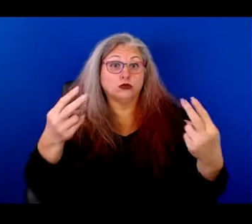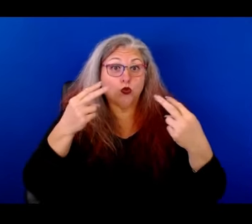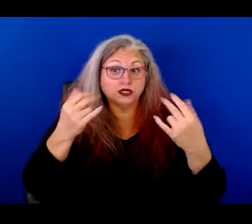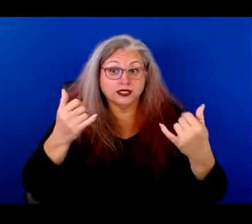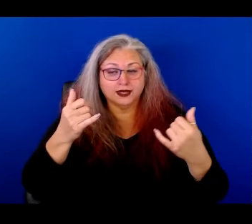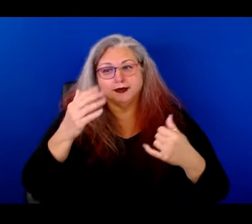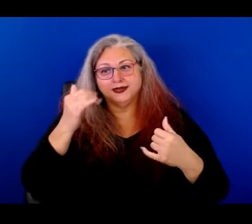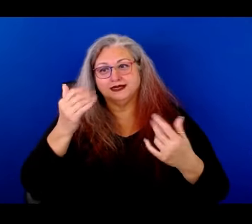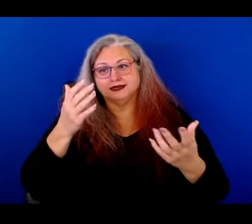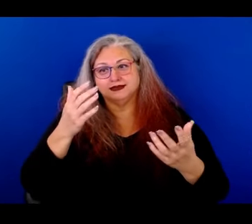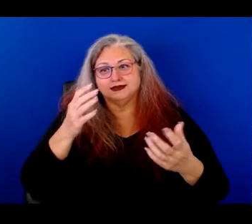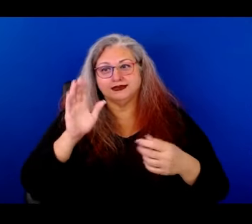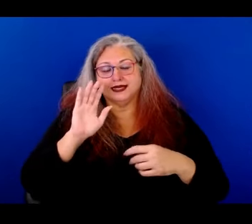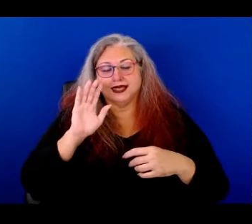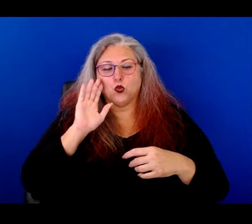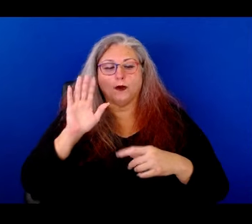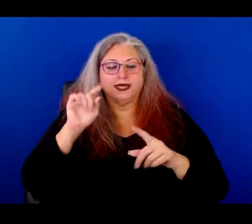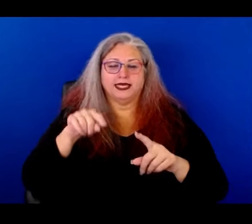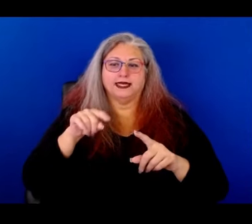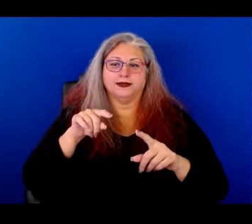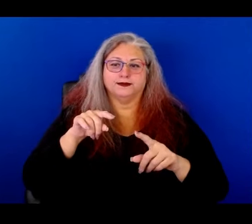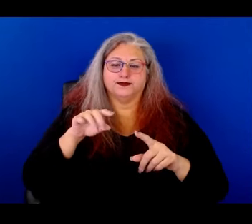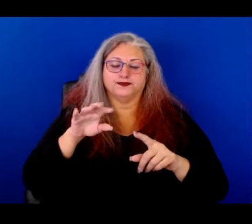because, you know, it will be on